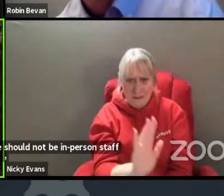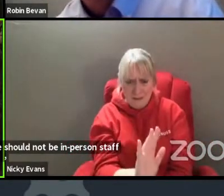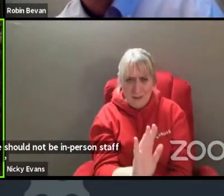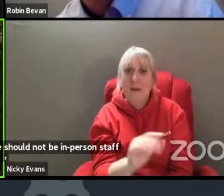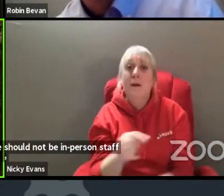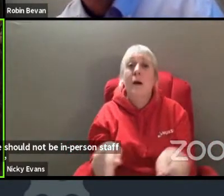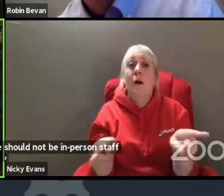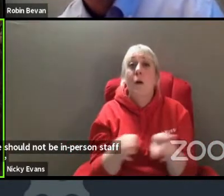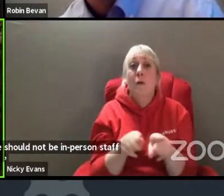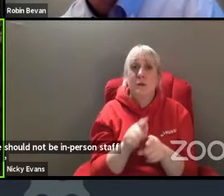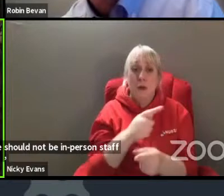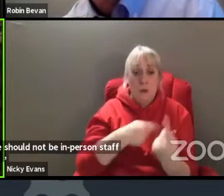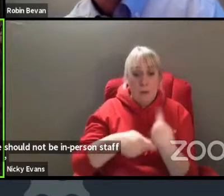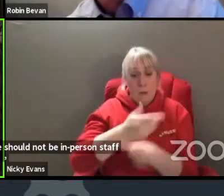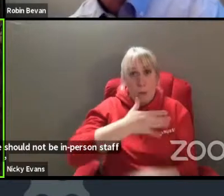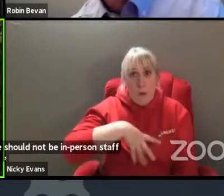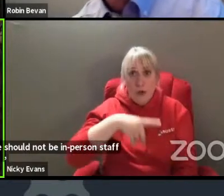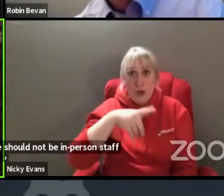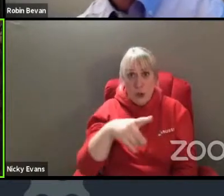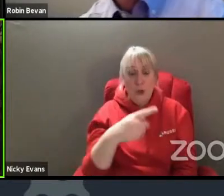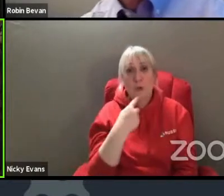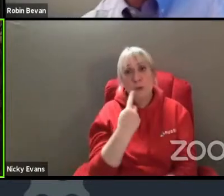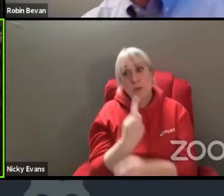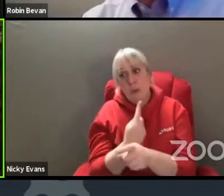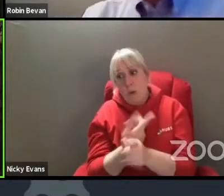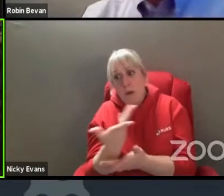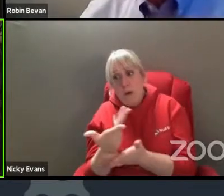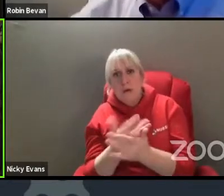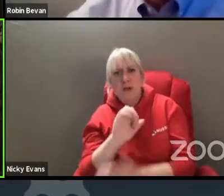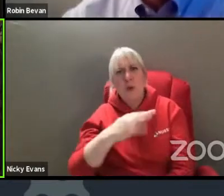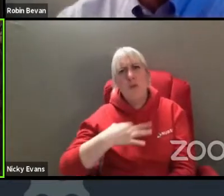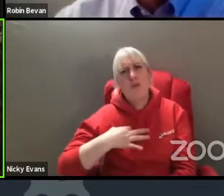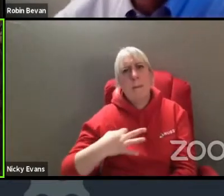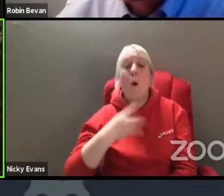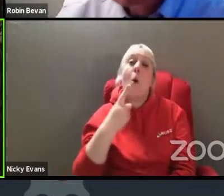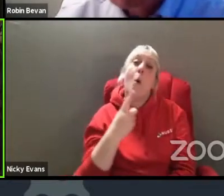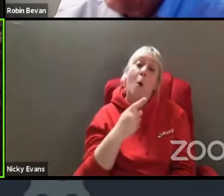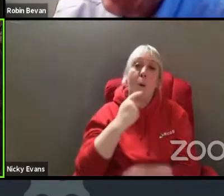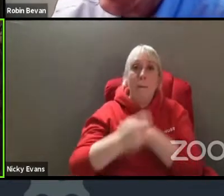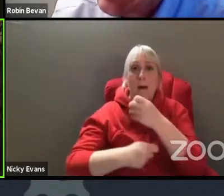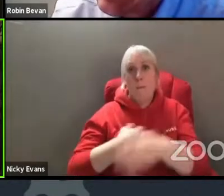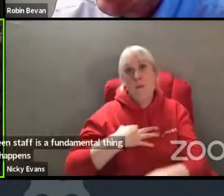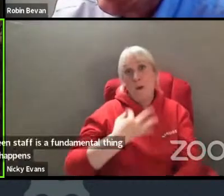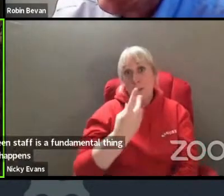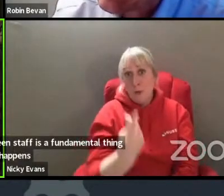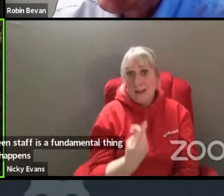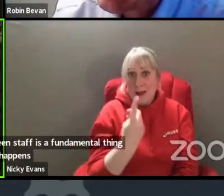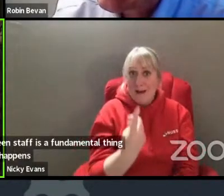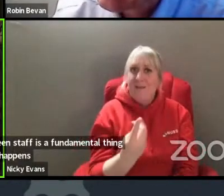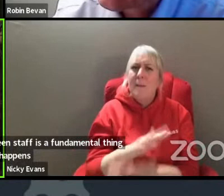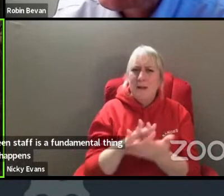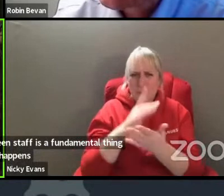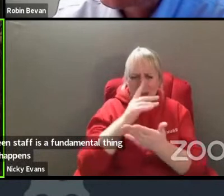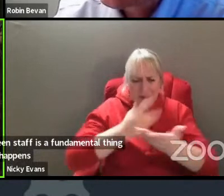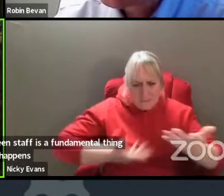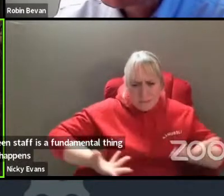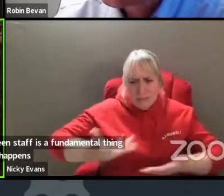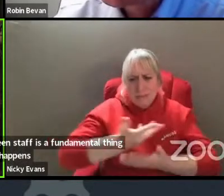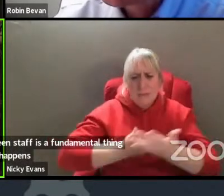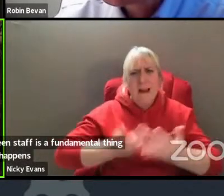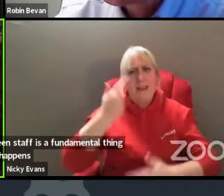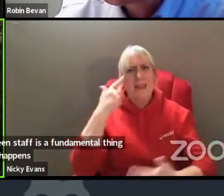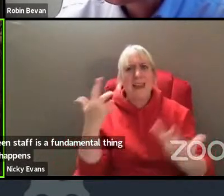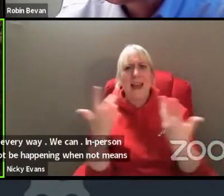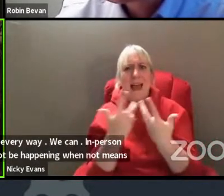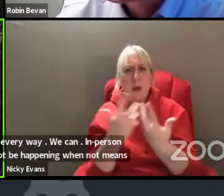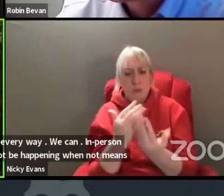that we want you to talk with your rep, or to become a rep, to talk about the maximum protection of the most vulnerable in